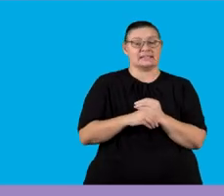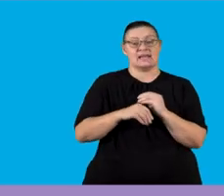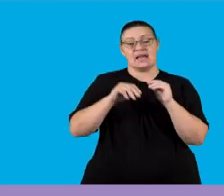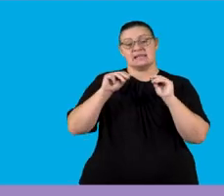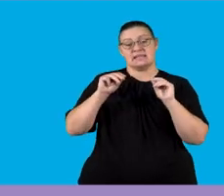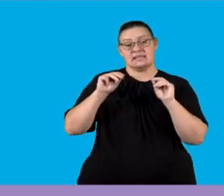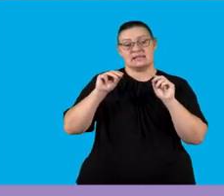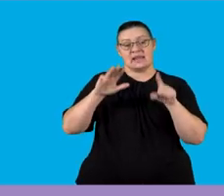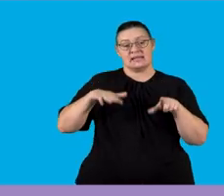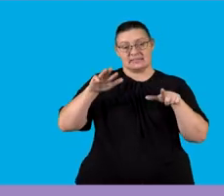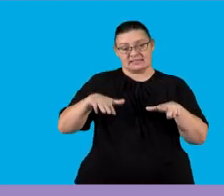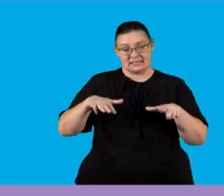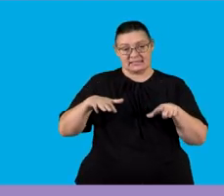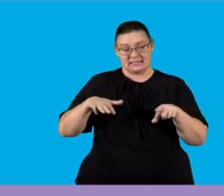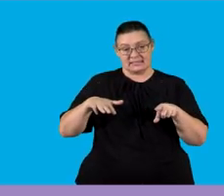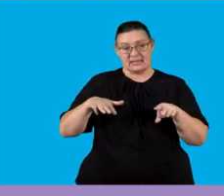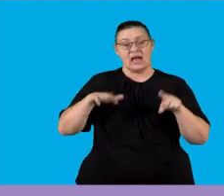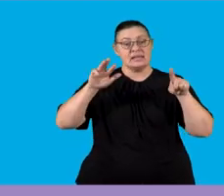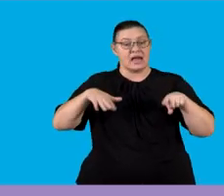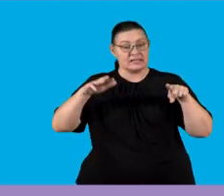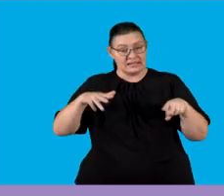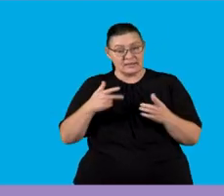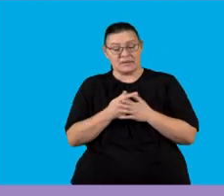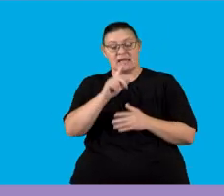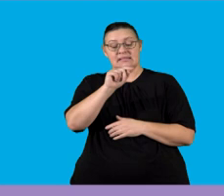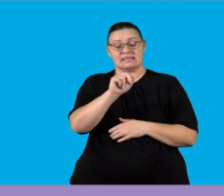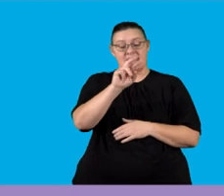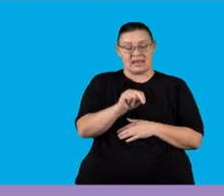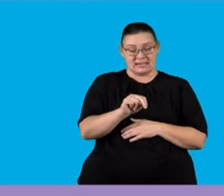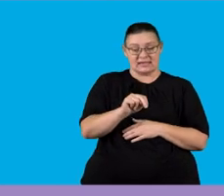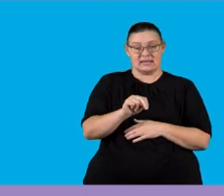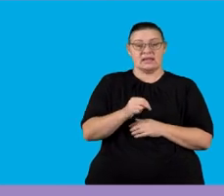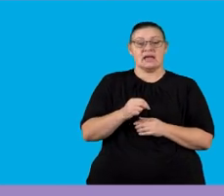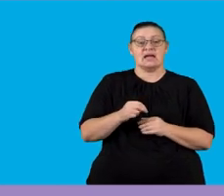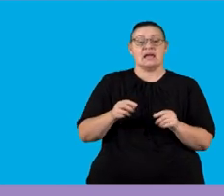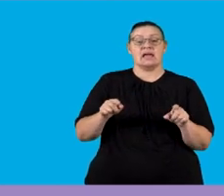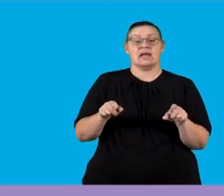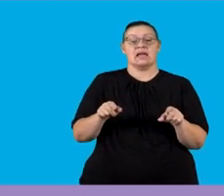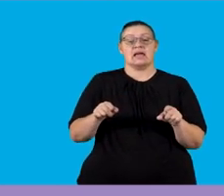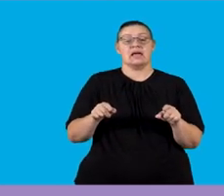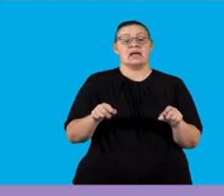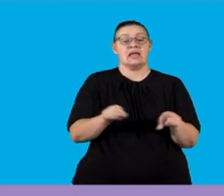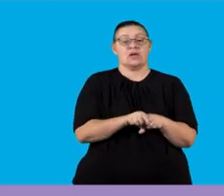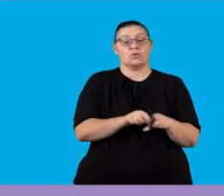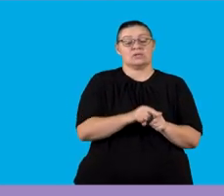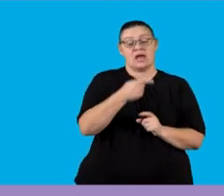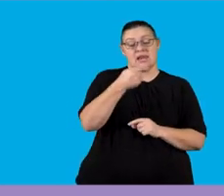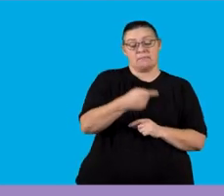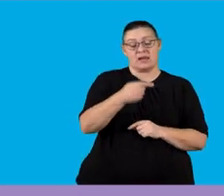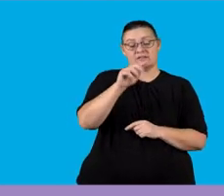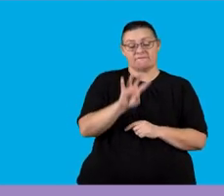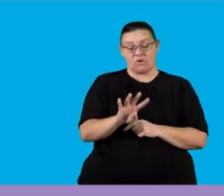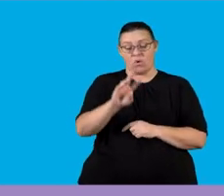our term number, and we add 19. Now, how can we use this rule to find the